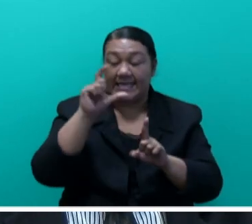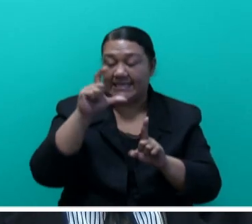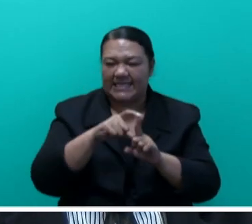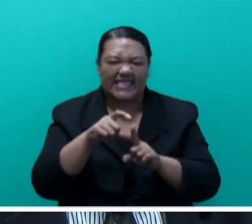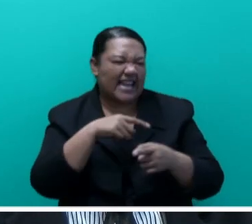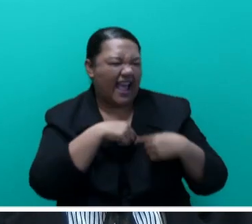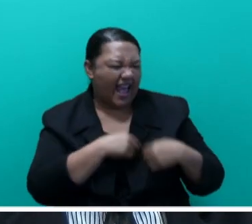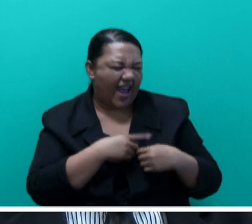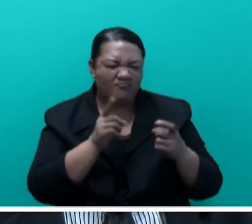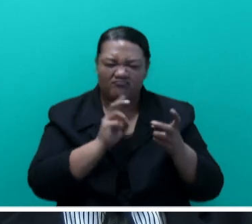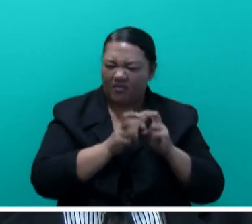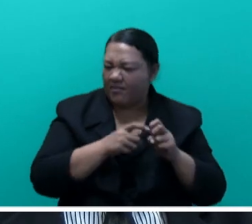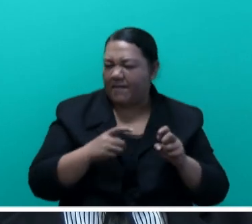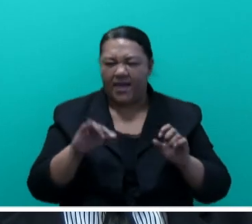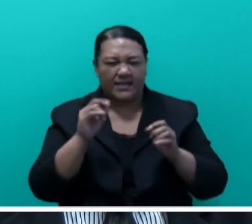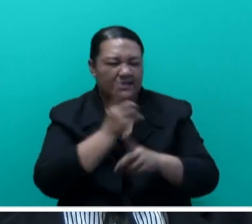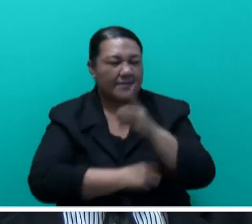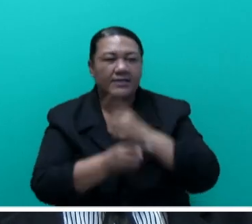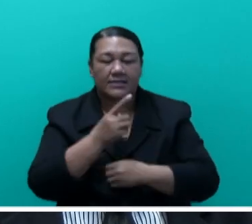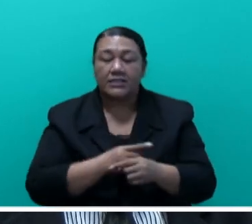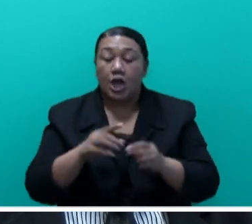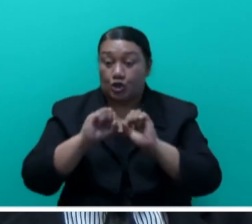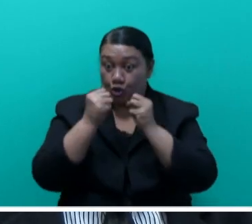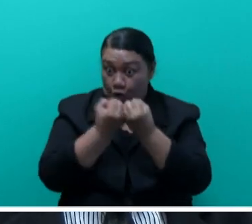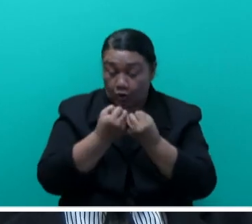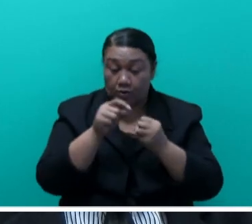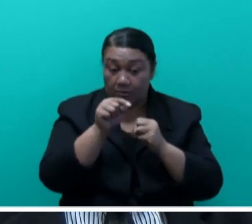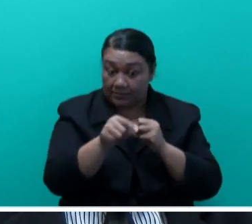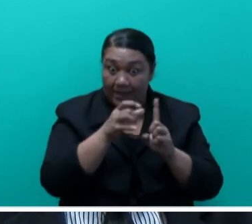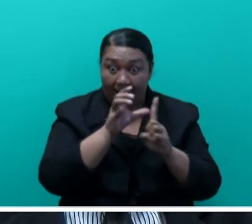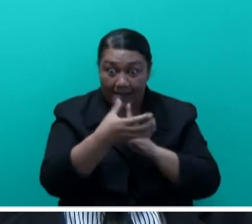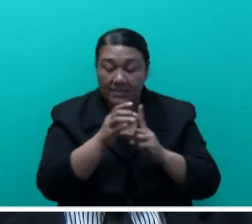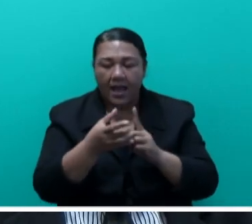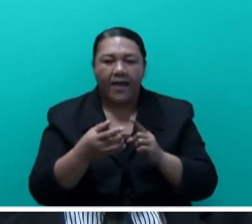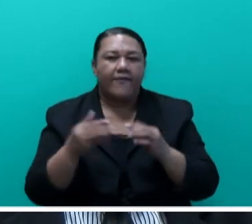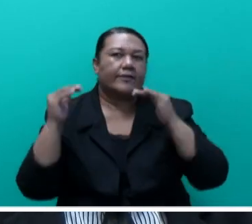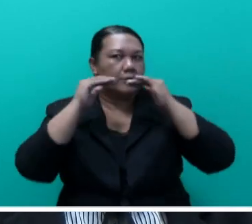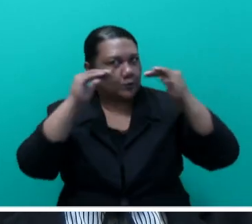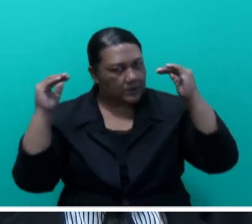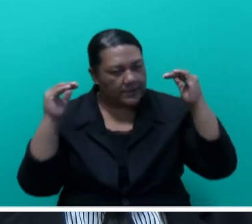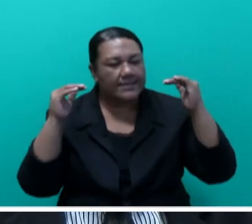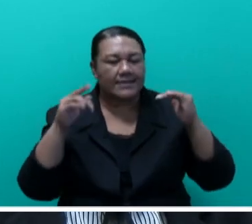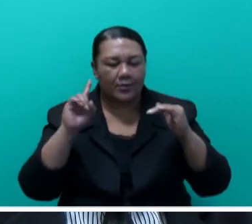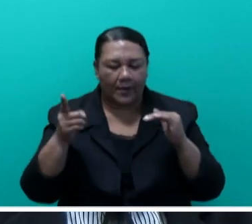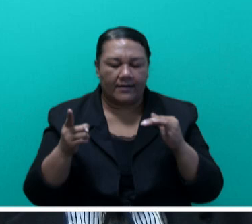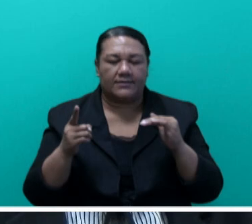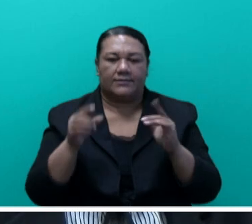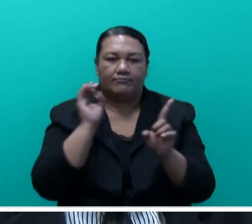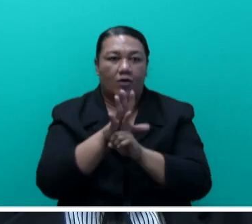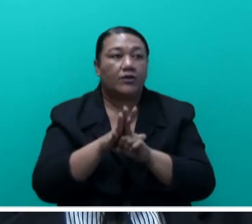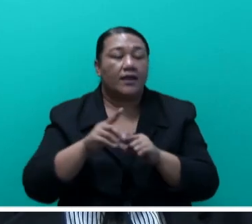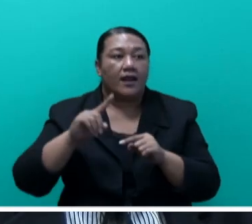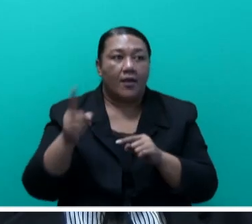Speaker, the social and cultural benefits of sports are equally significant. Sports have the unique